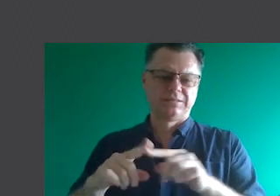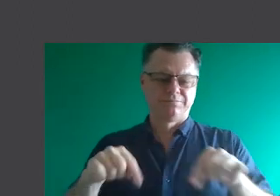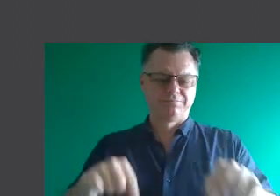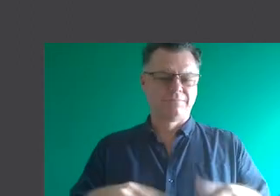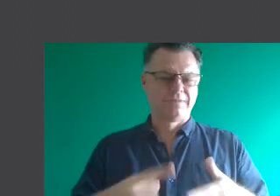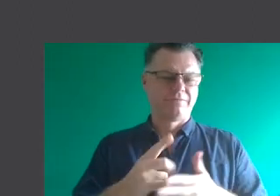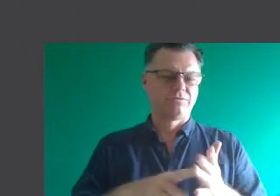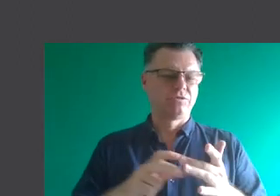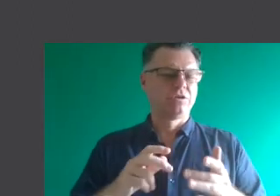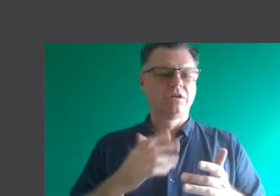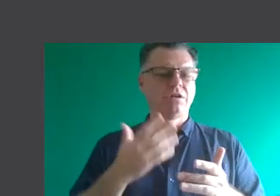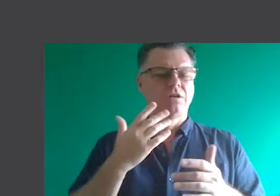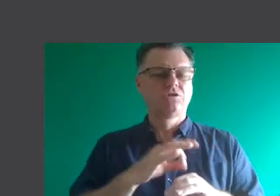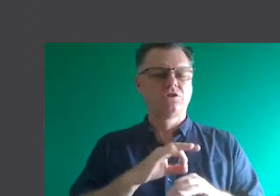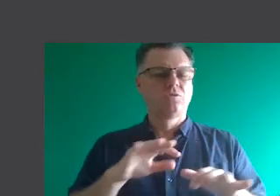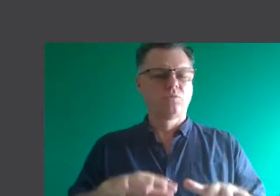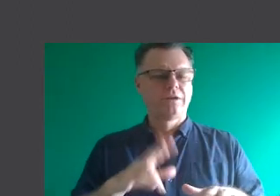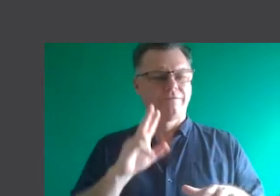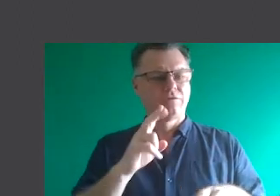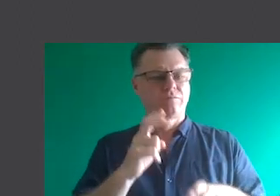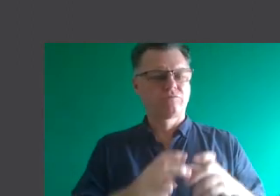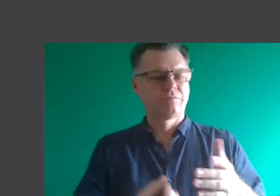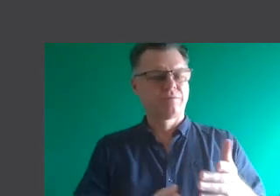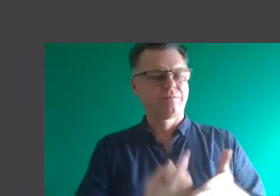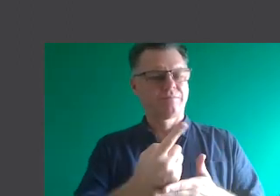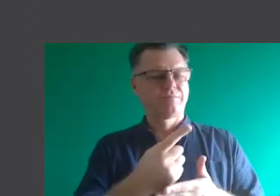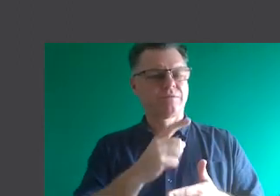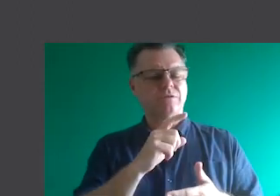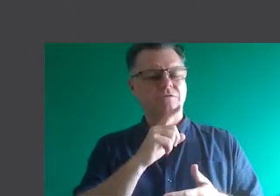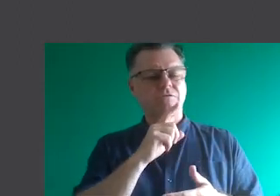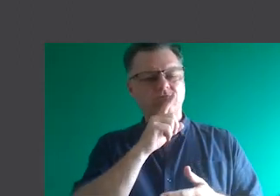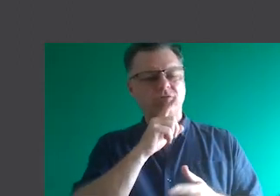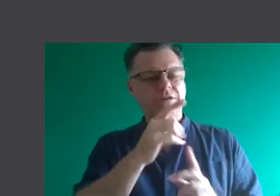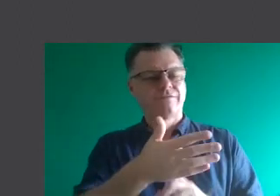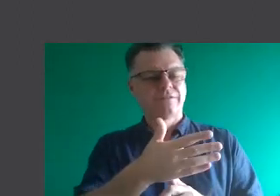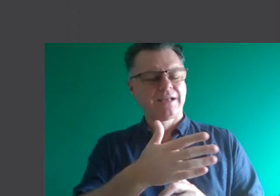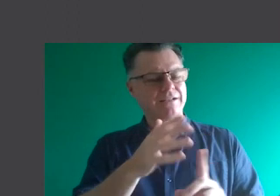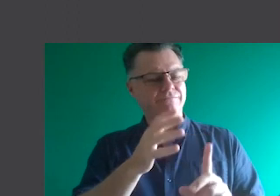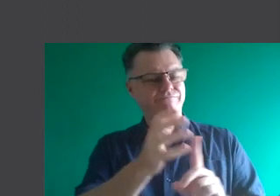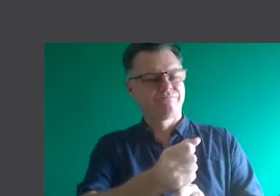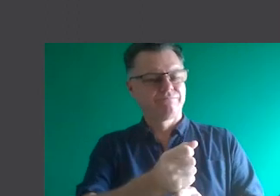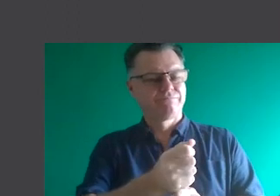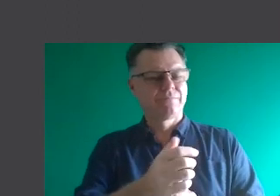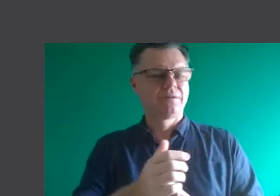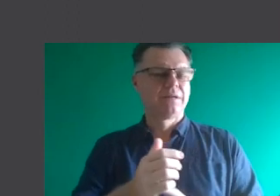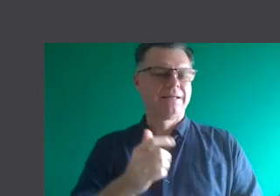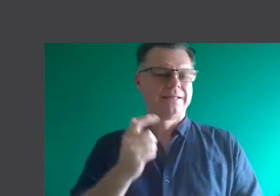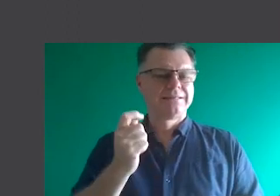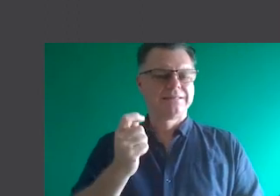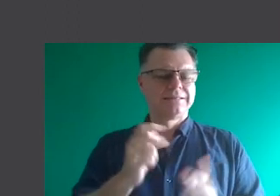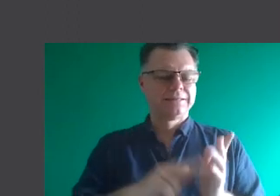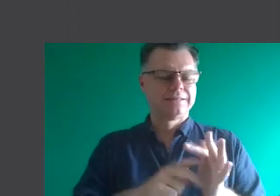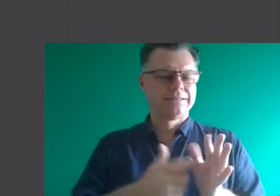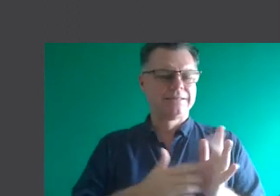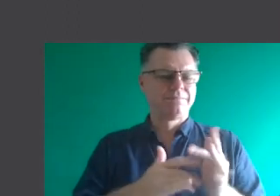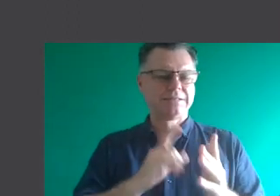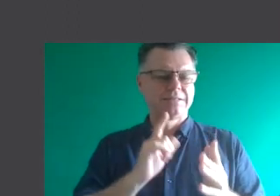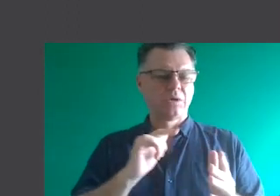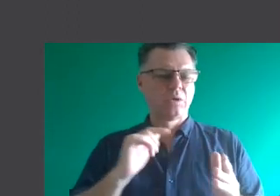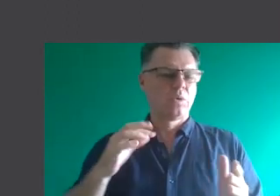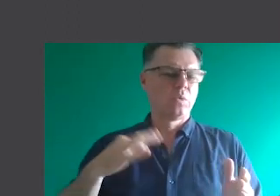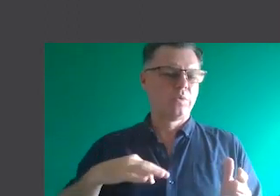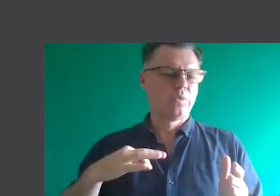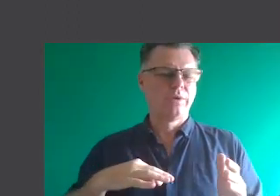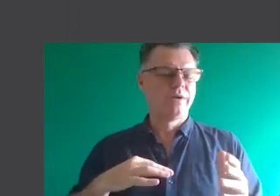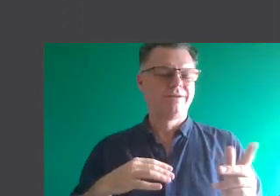we keep seeing that again and again. And I would say don't wait for the red flags to come up. There are certainly new misses, amber flags that are raised all